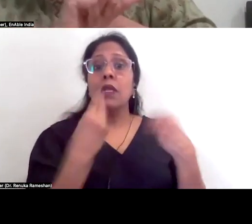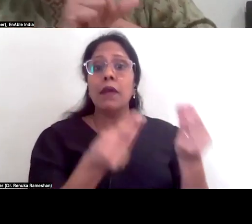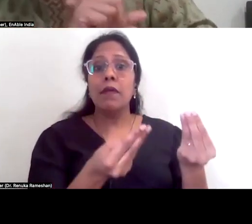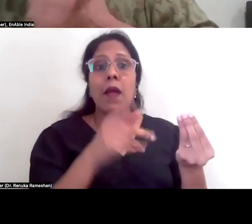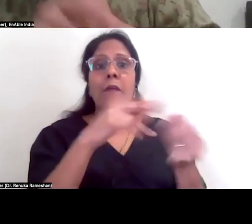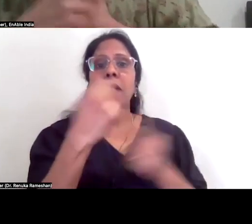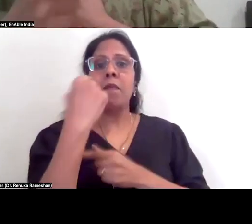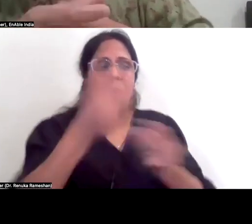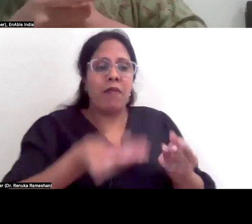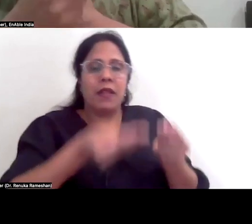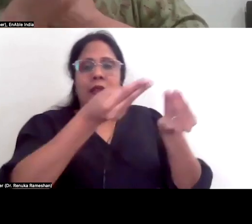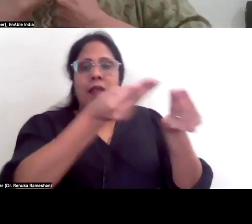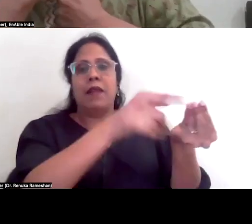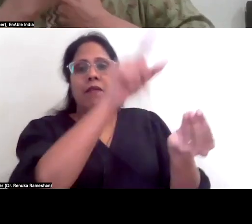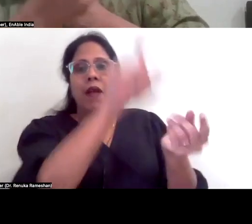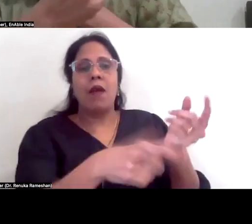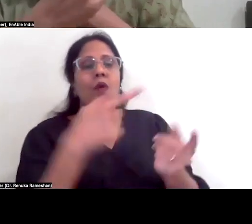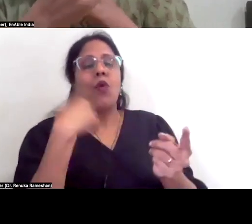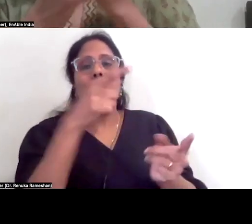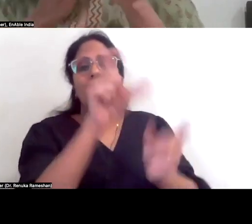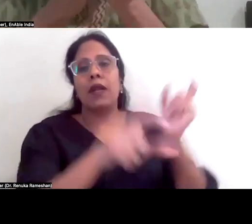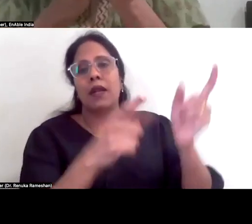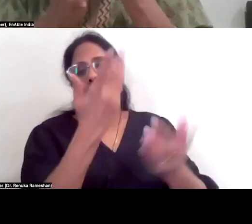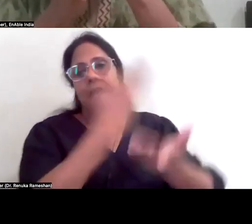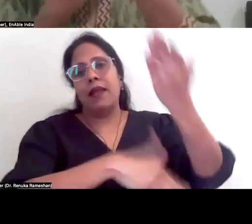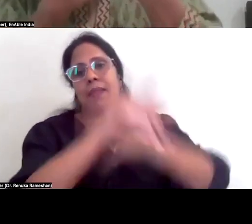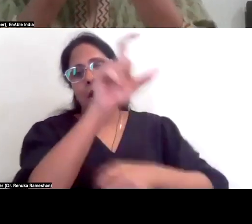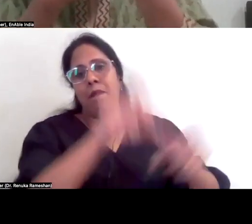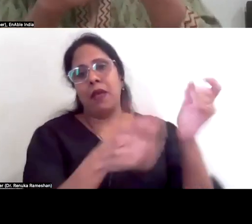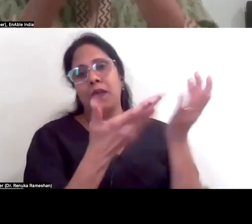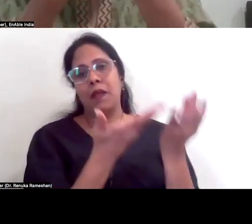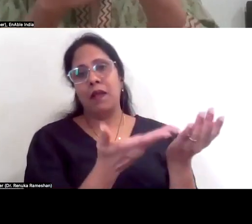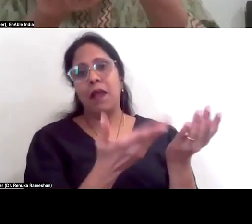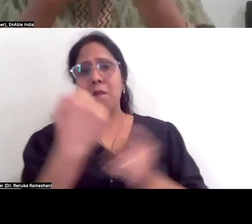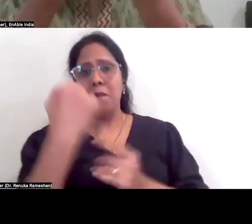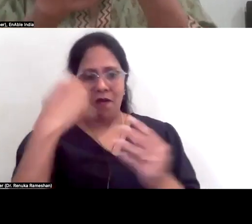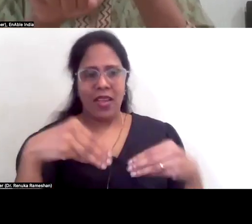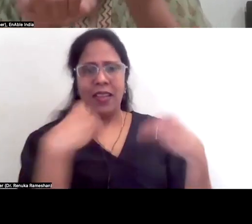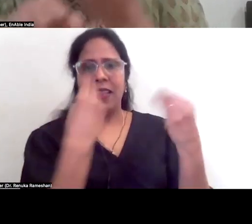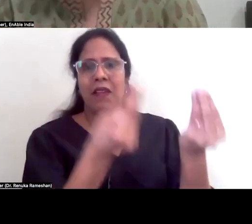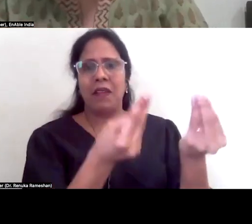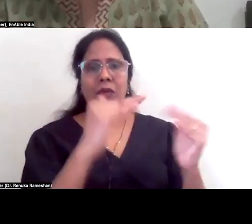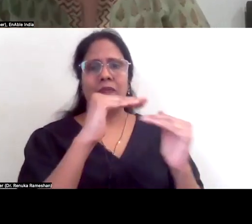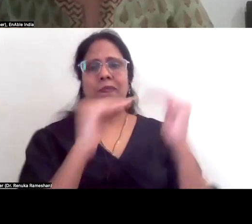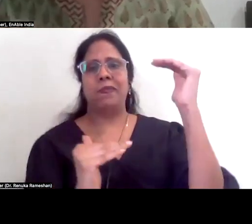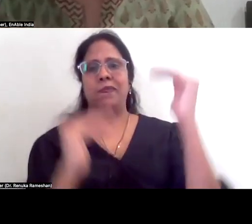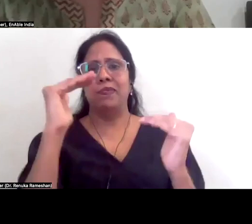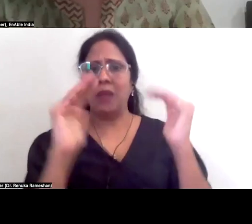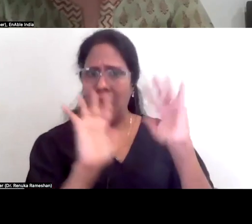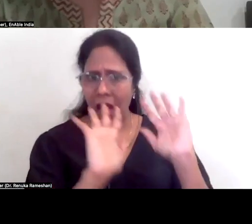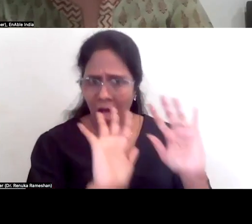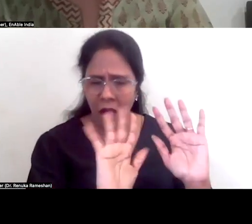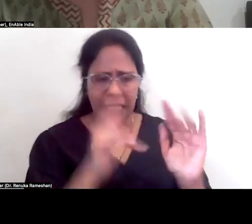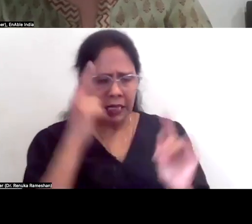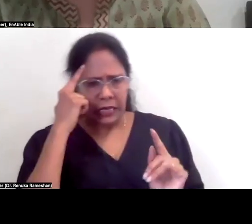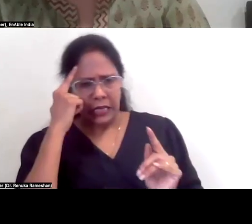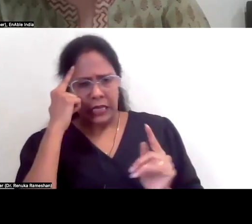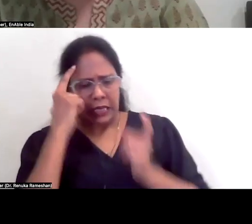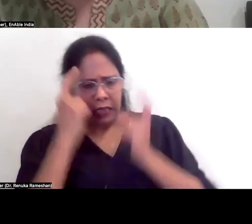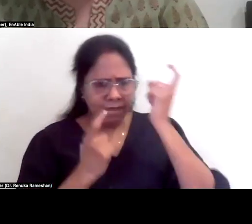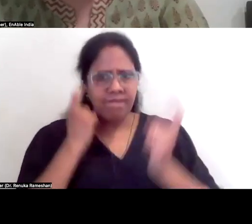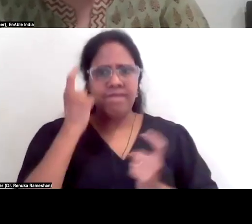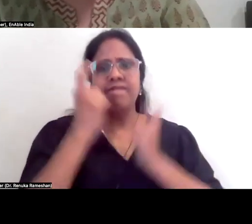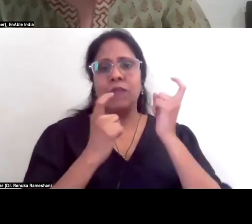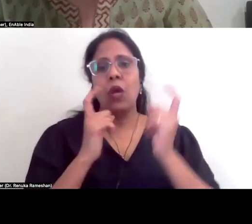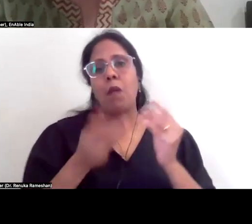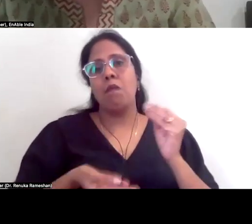the hands of the person with disability or the candidate. But still, it's power. There is an inequality there. So we need to think a little bit more about this. That's